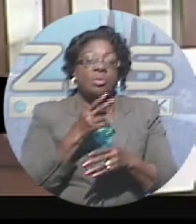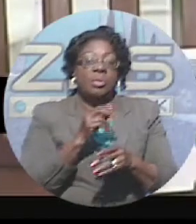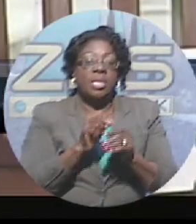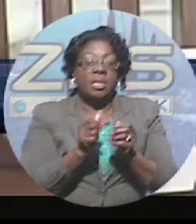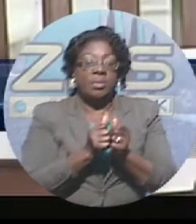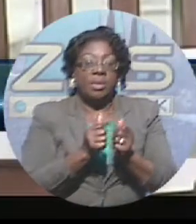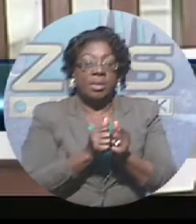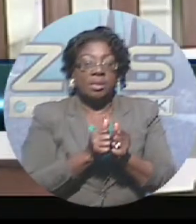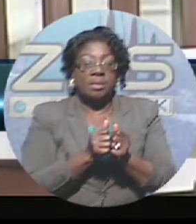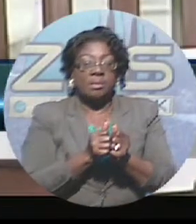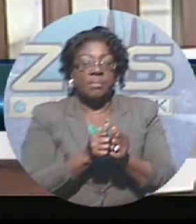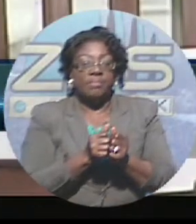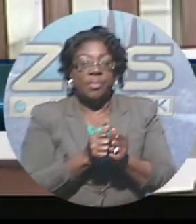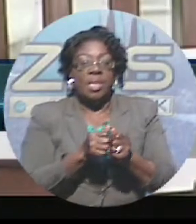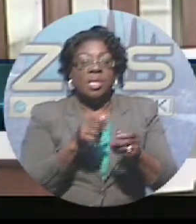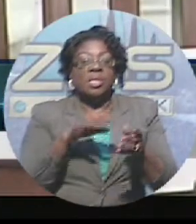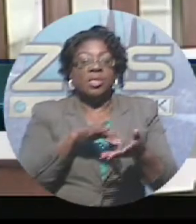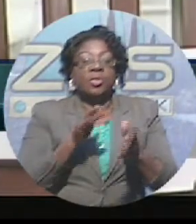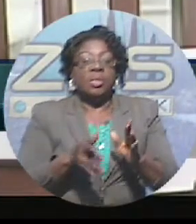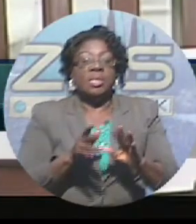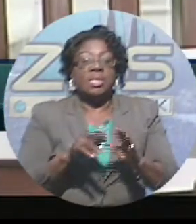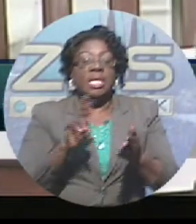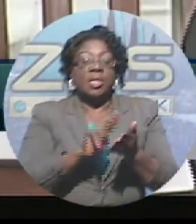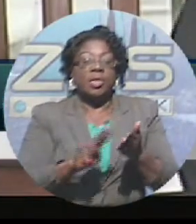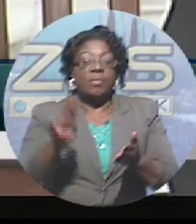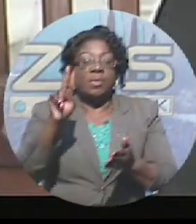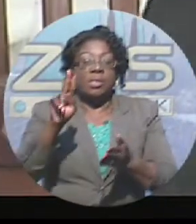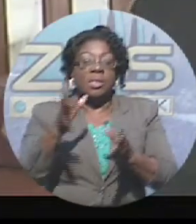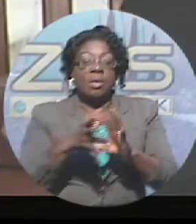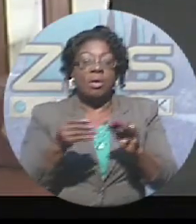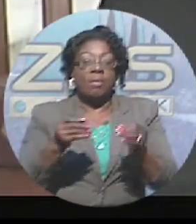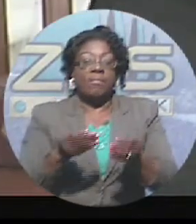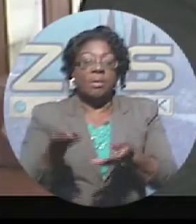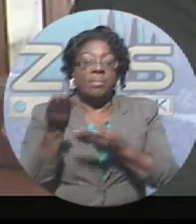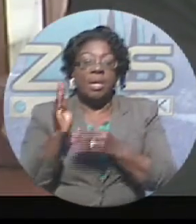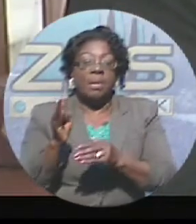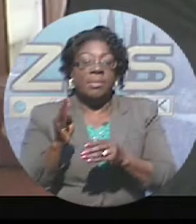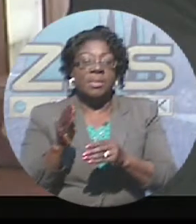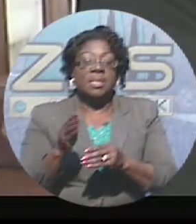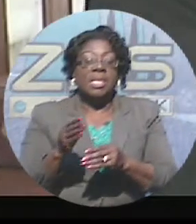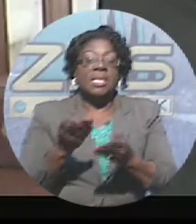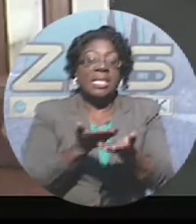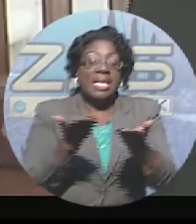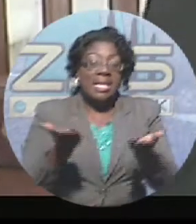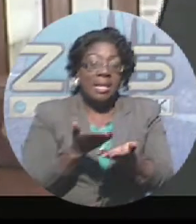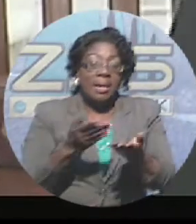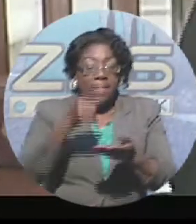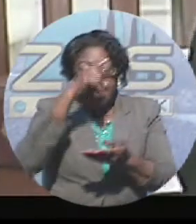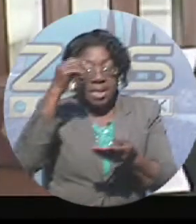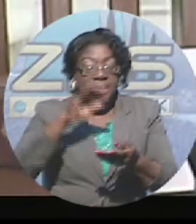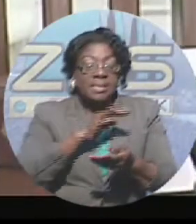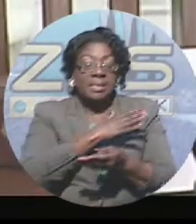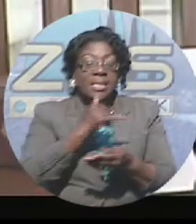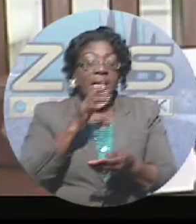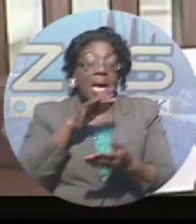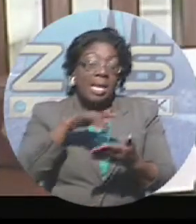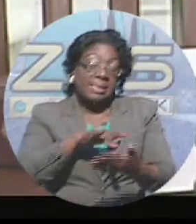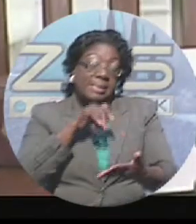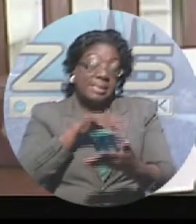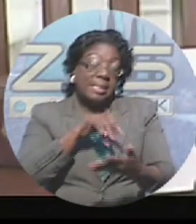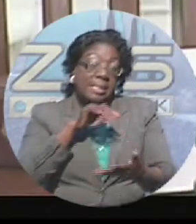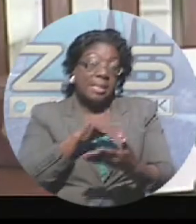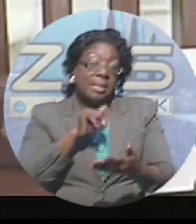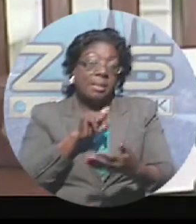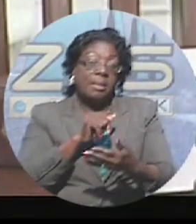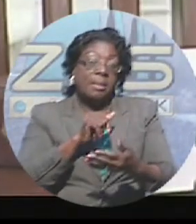the University of the Bahamas, that are here merely because they're studying. And Mr. Speaker, we cannot